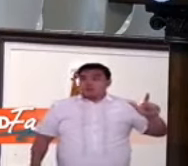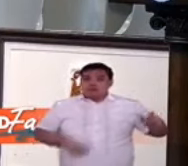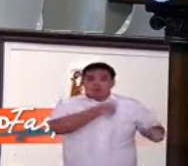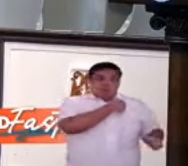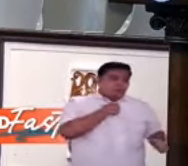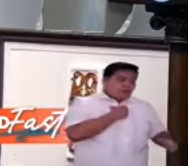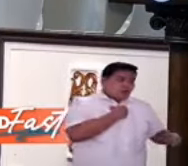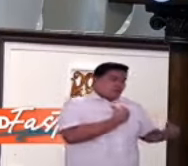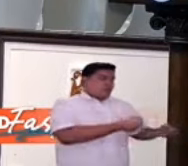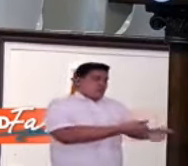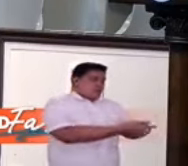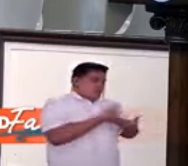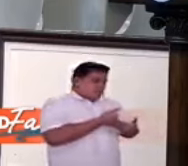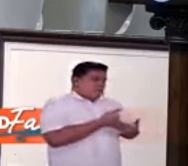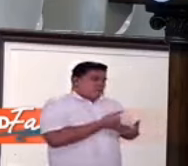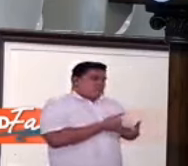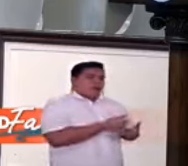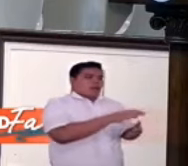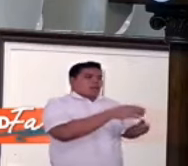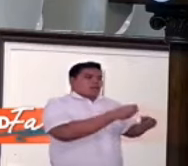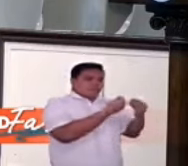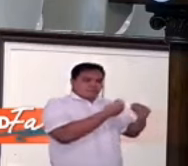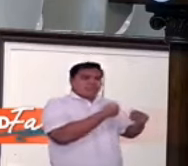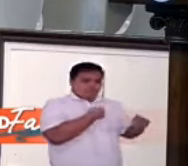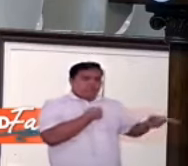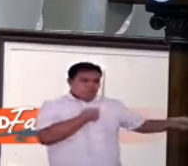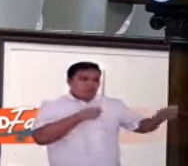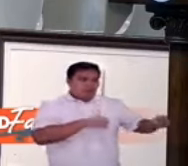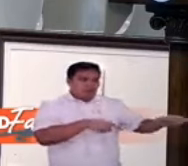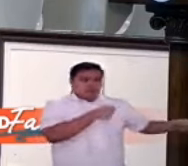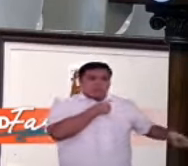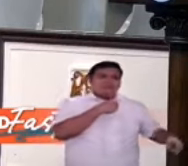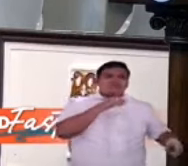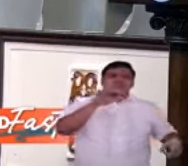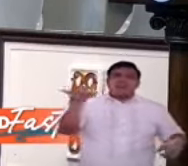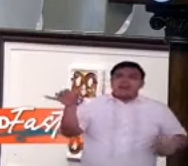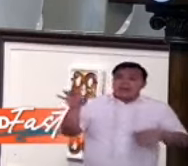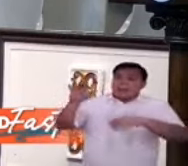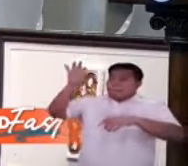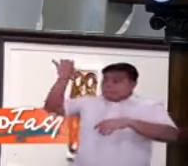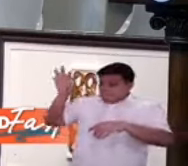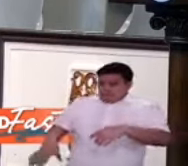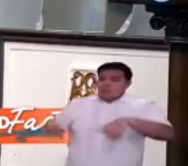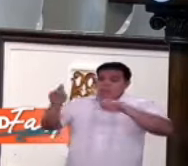gisugo kasi yung ginikanan, mauna na. Ang kaning pagkapastor, tinawag ni.